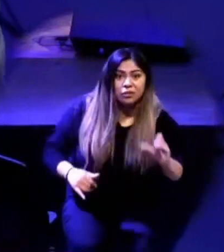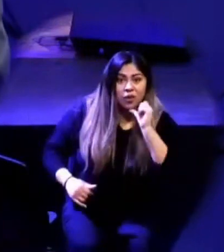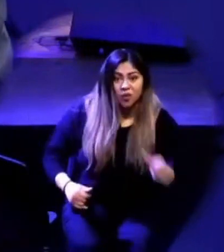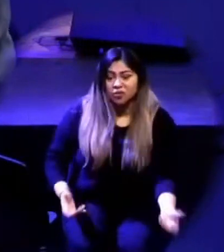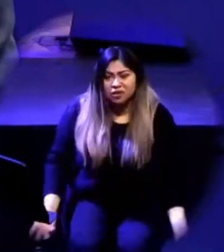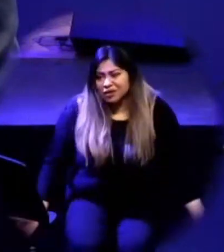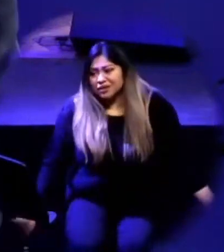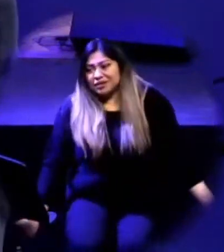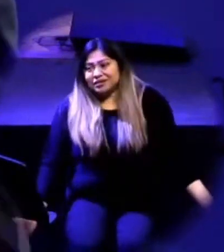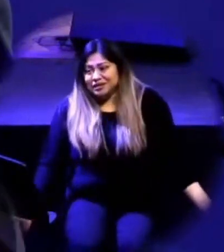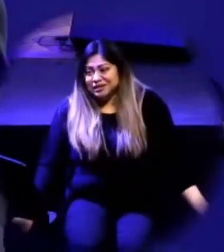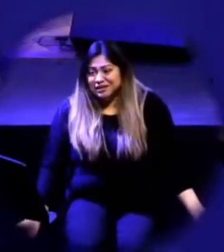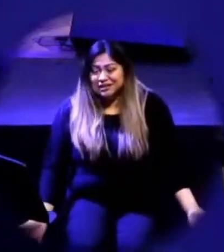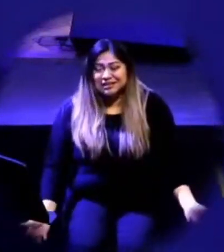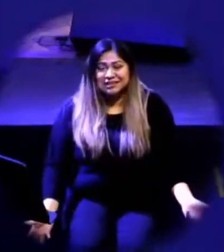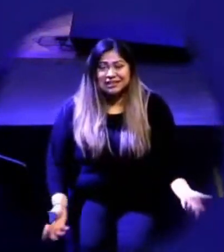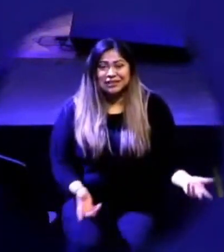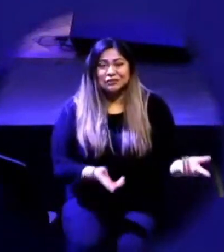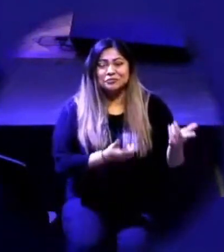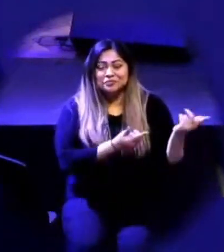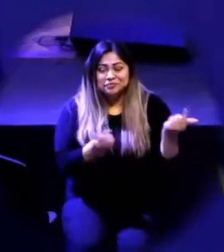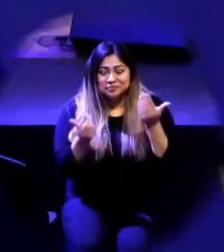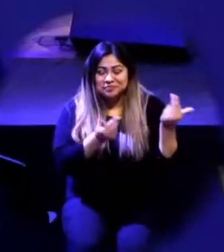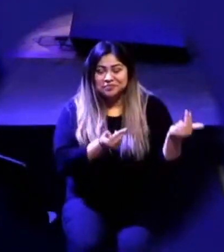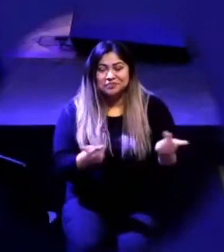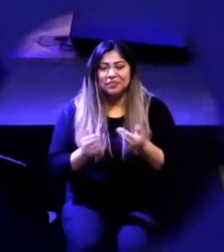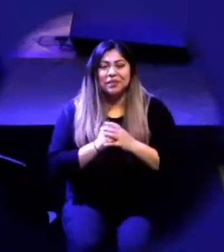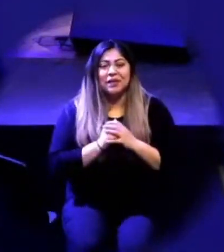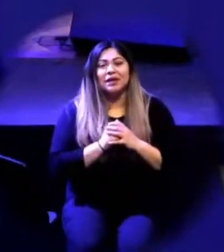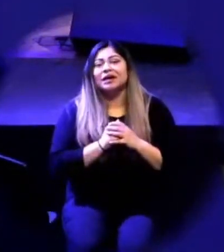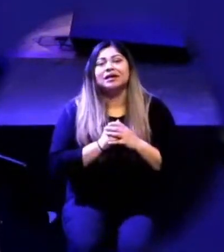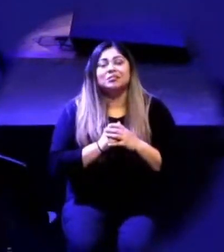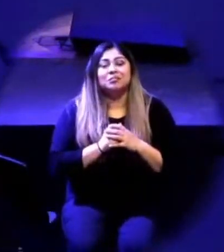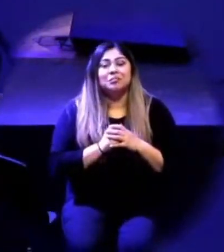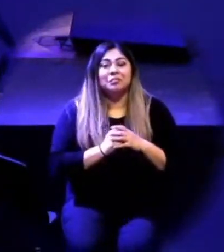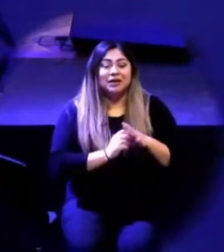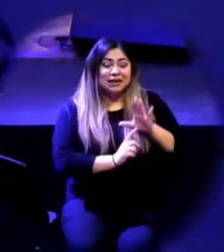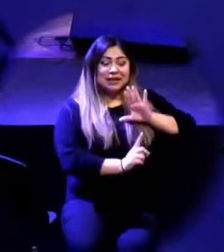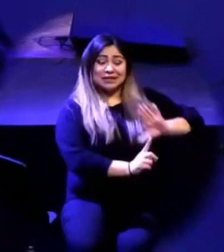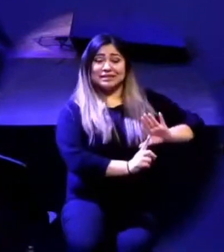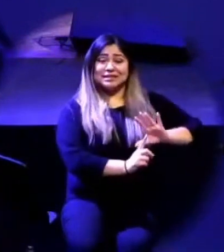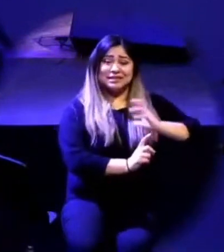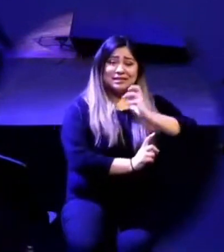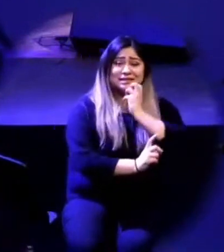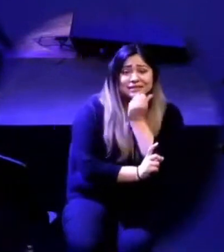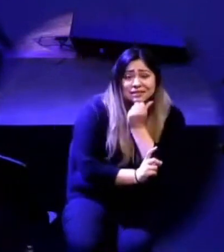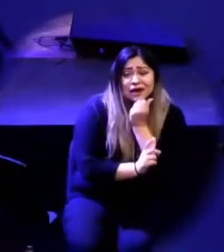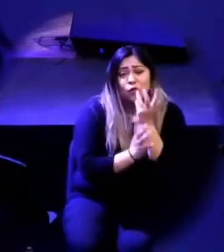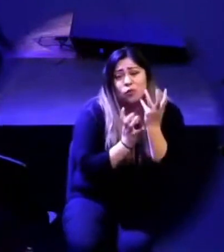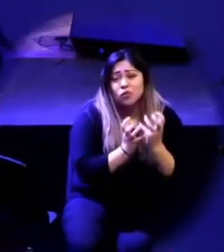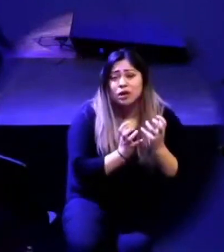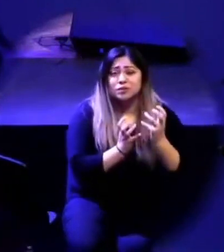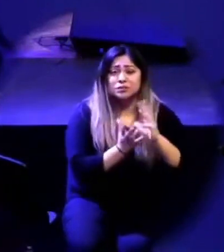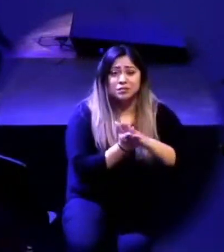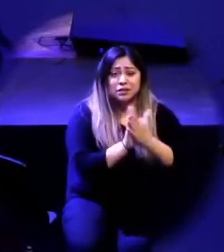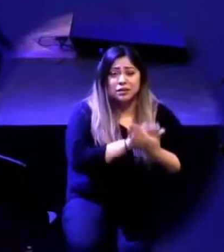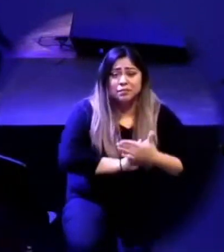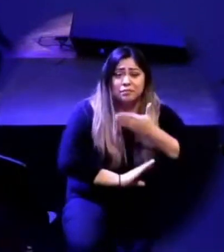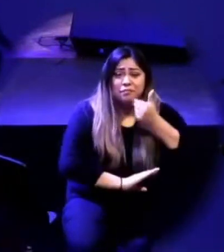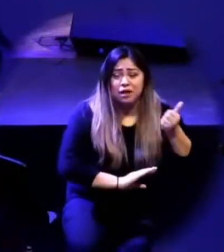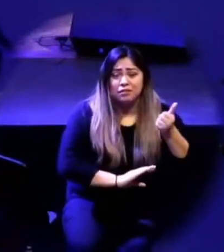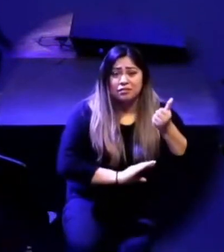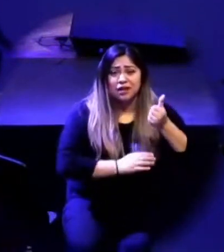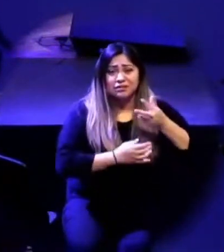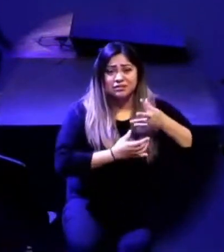But the longer I live, the more I realize that his desire to get better is just intimately connected to the fact